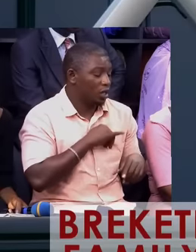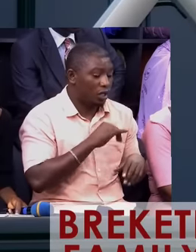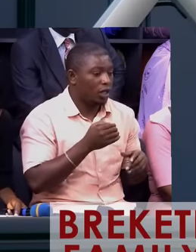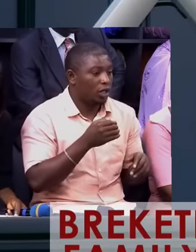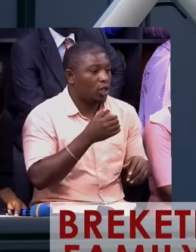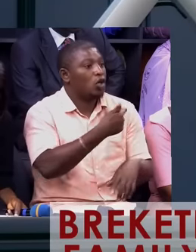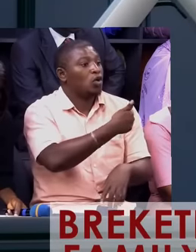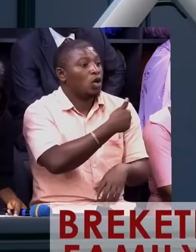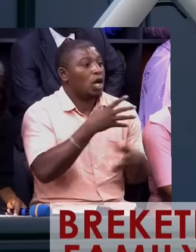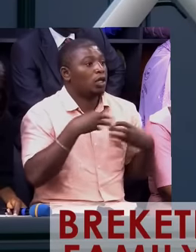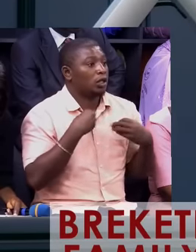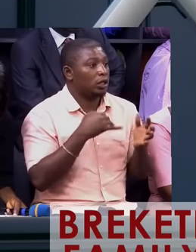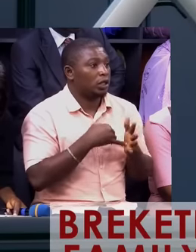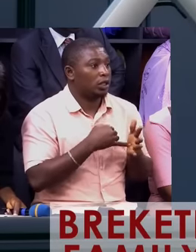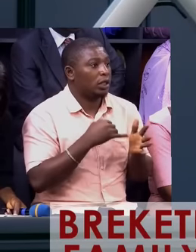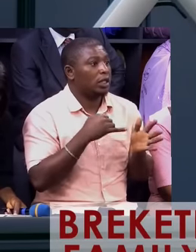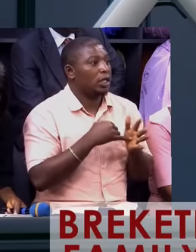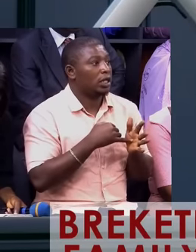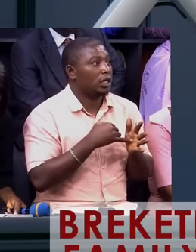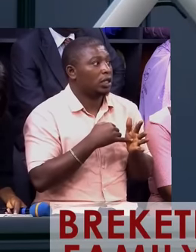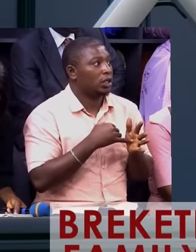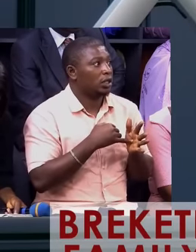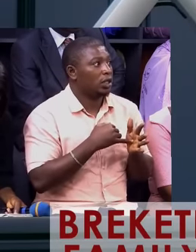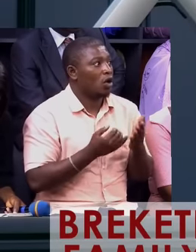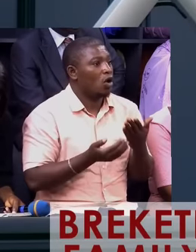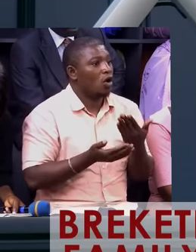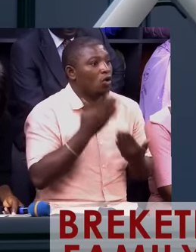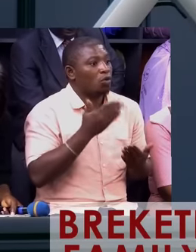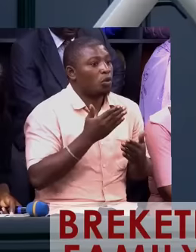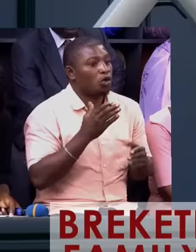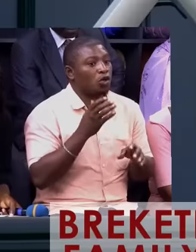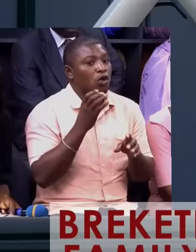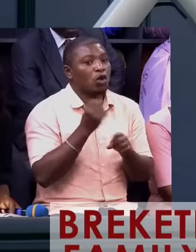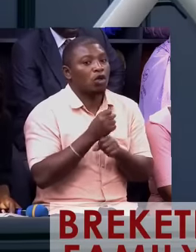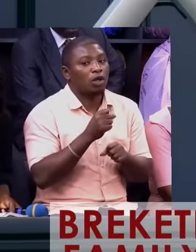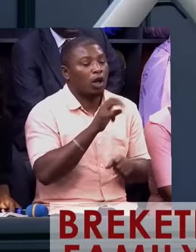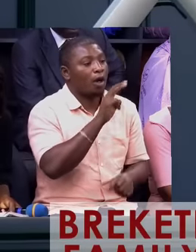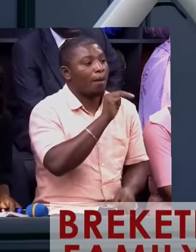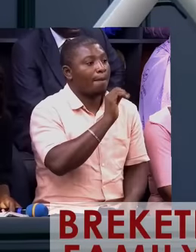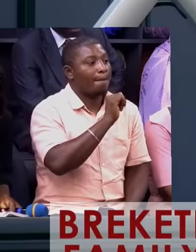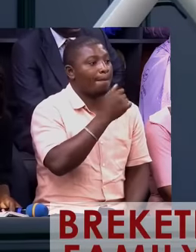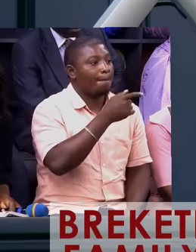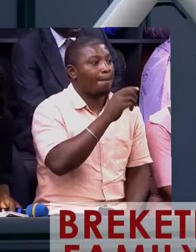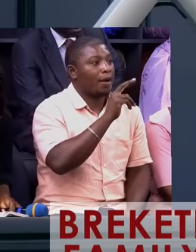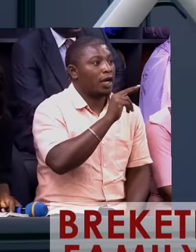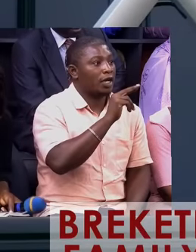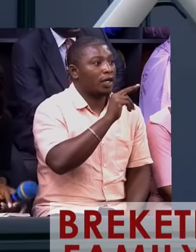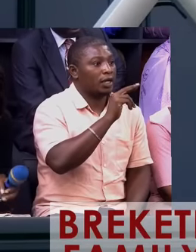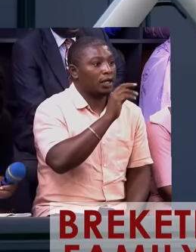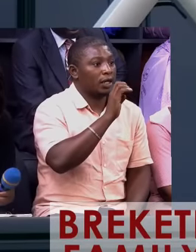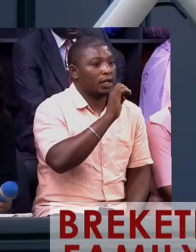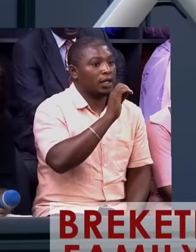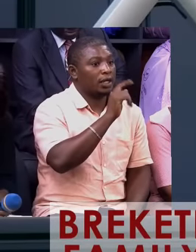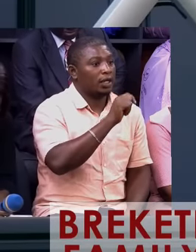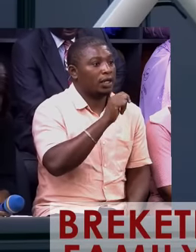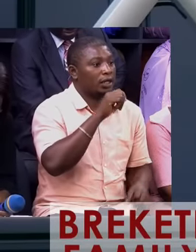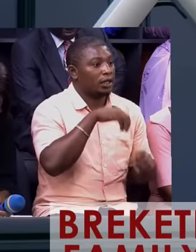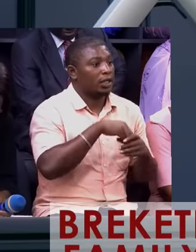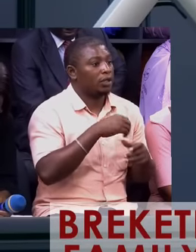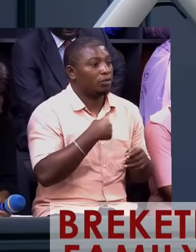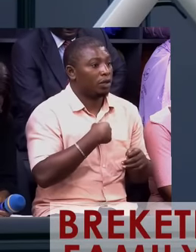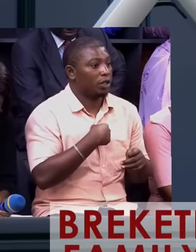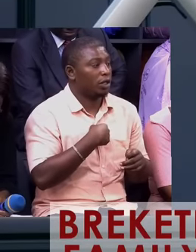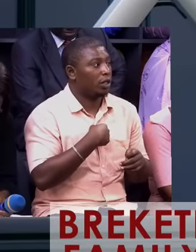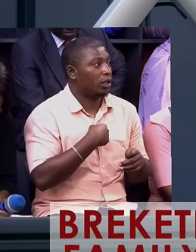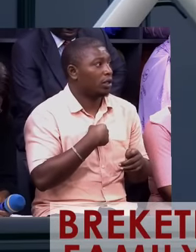vaccine he almost CA madness in me I didn't know when I put my underwear I use it to clean my